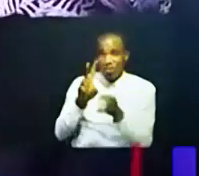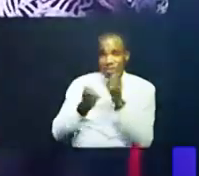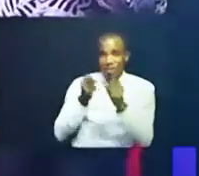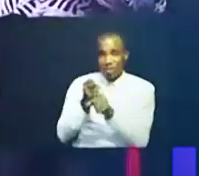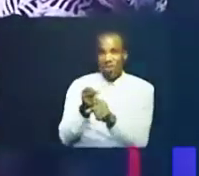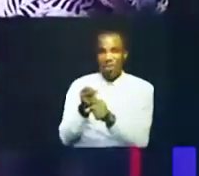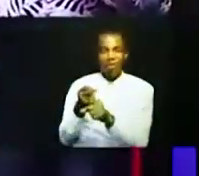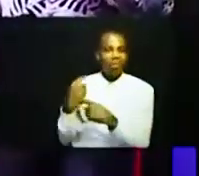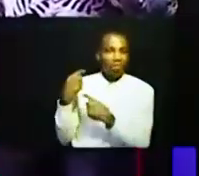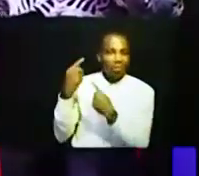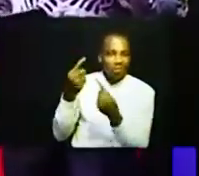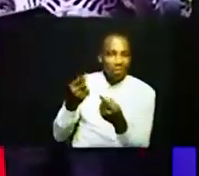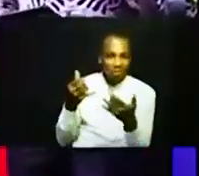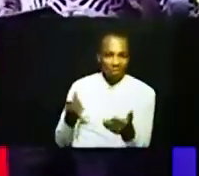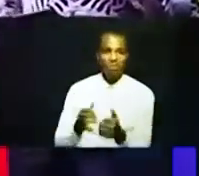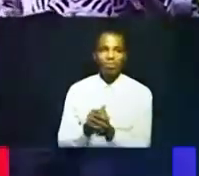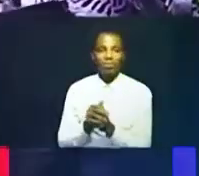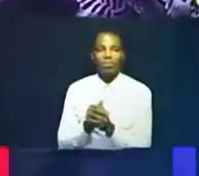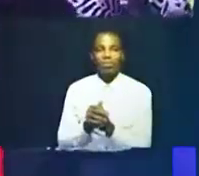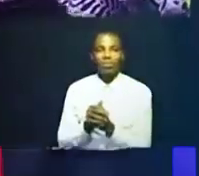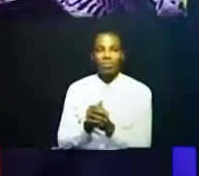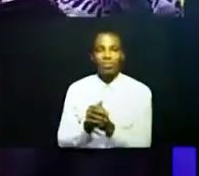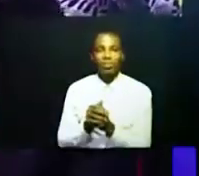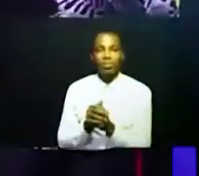going on now.